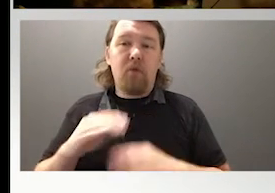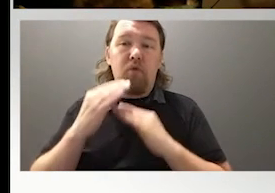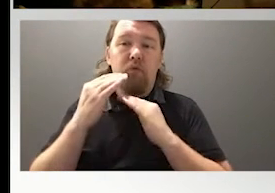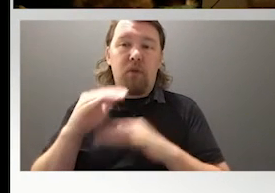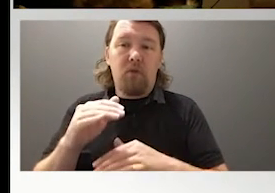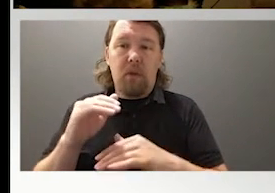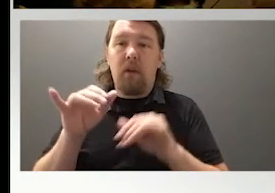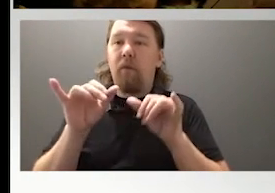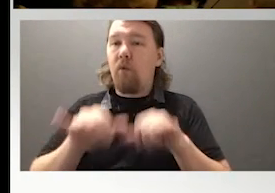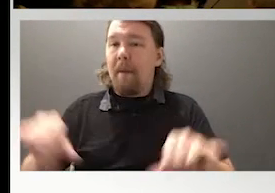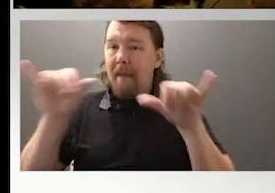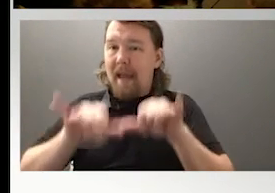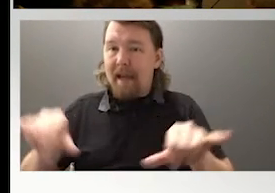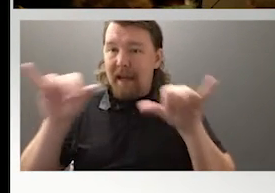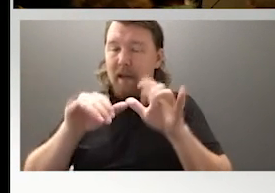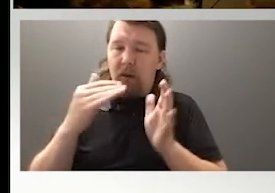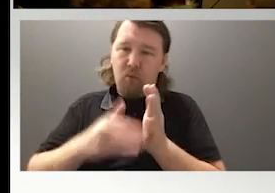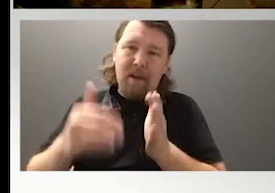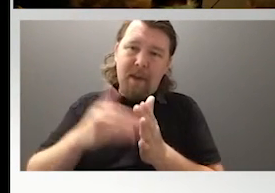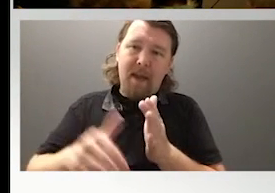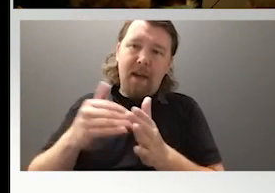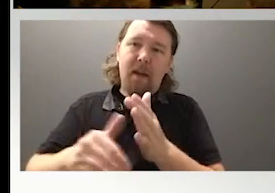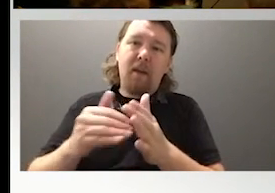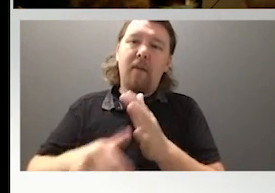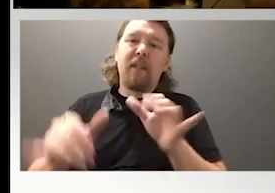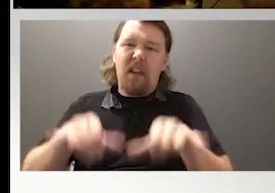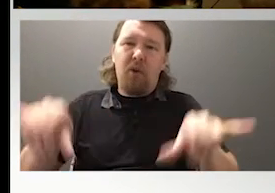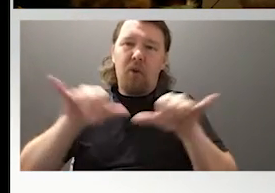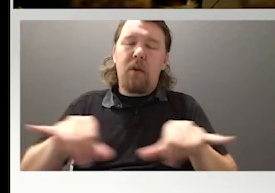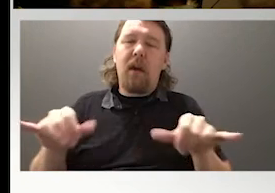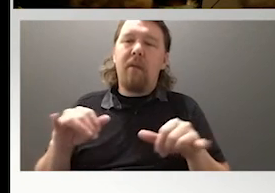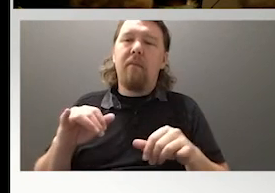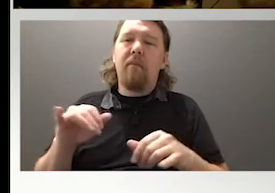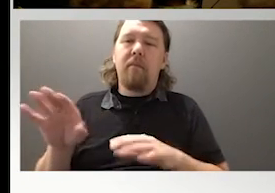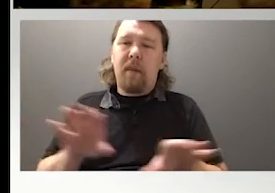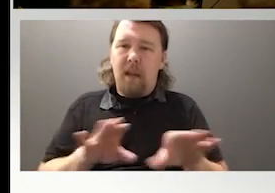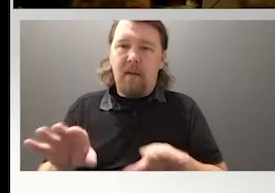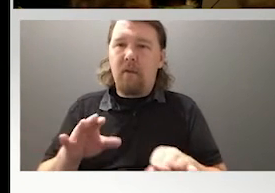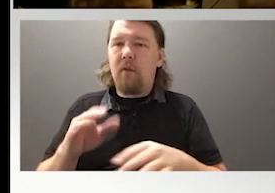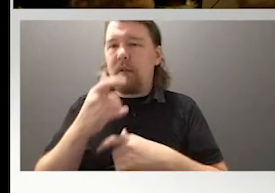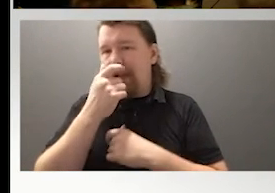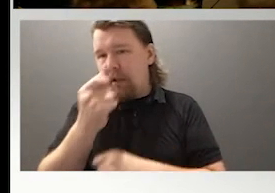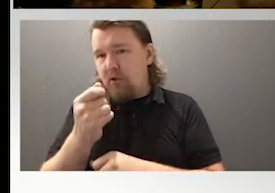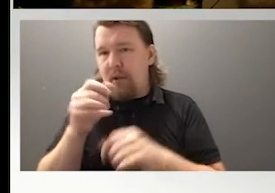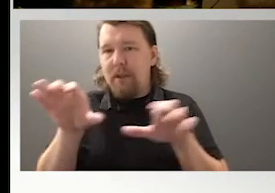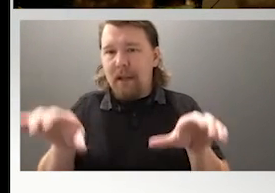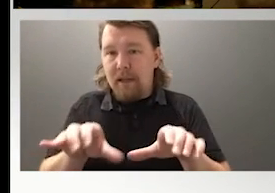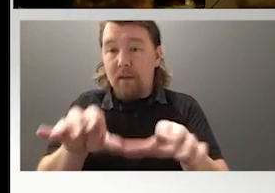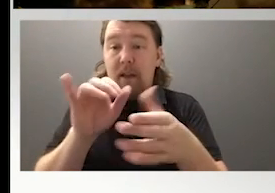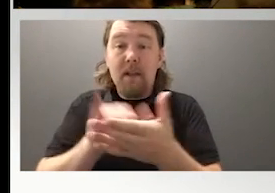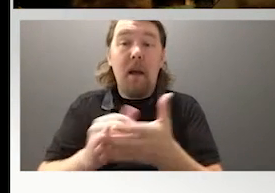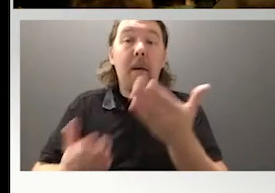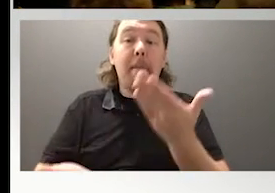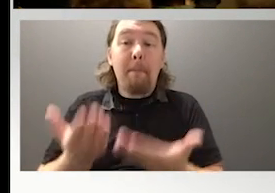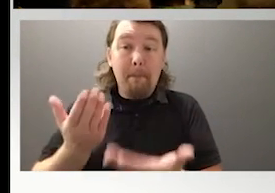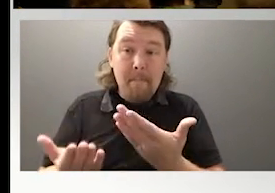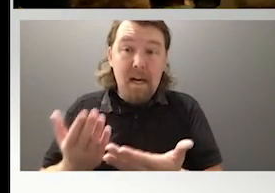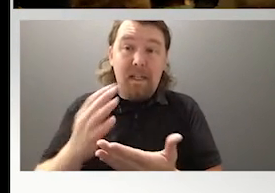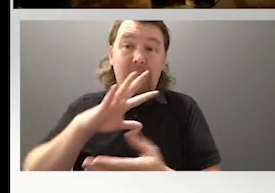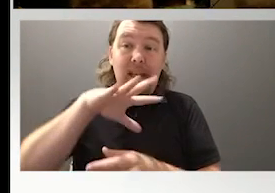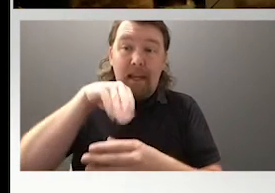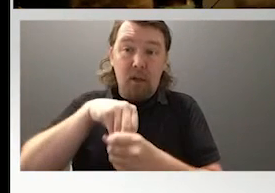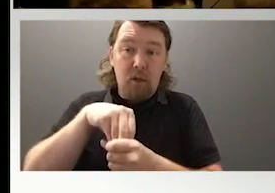restricted, repetitive, and stereotyped patterns of behavior, interests, and activities, which may